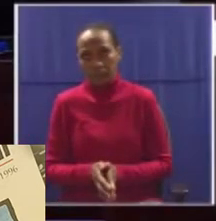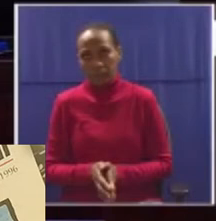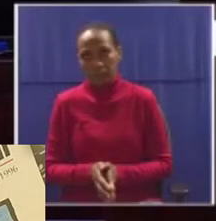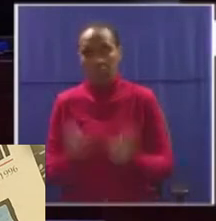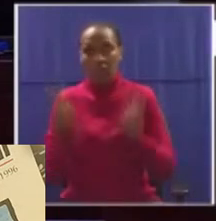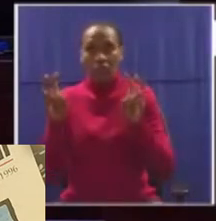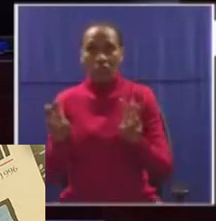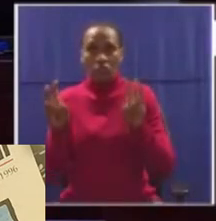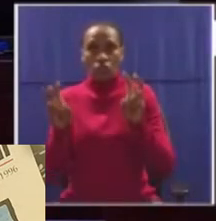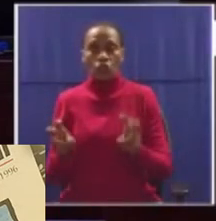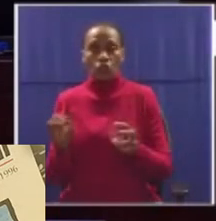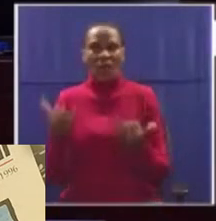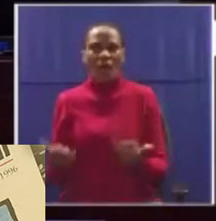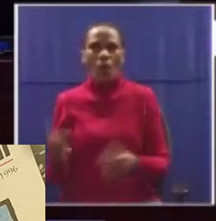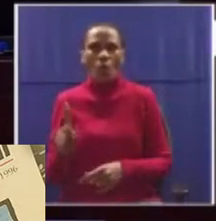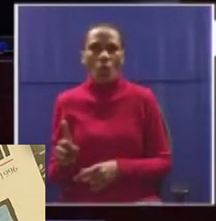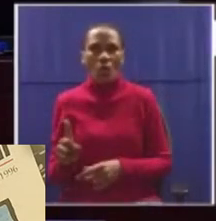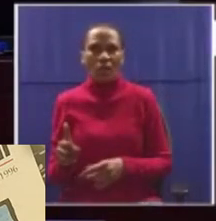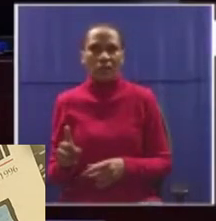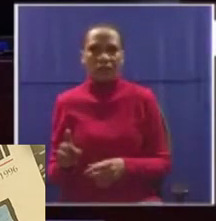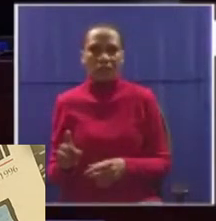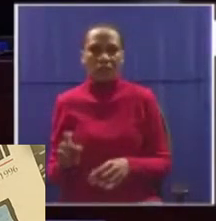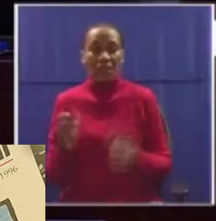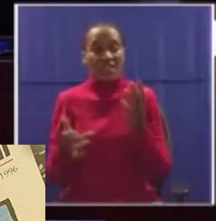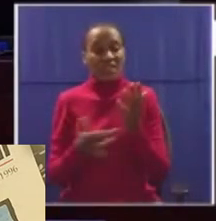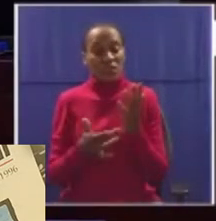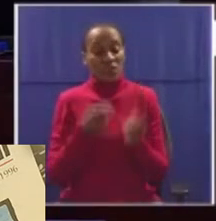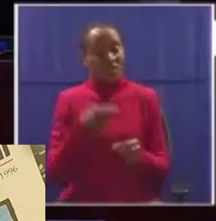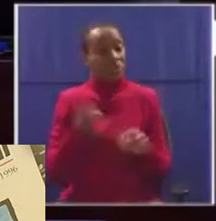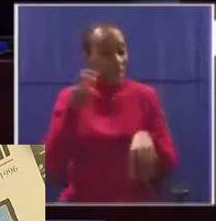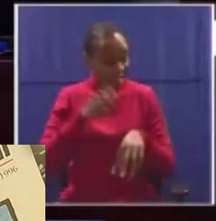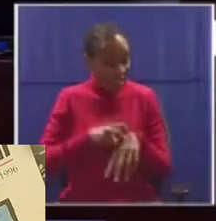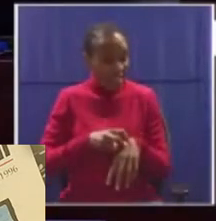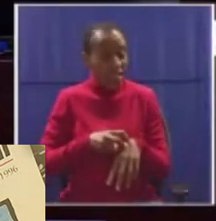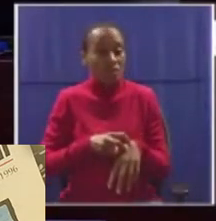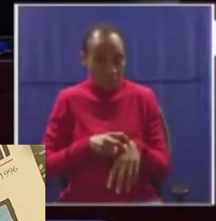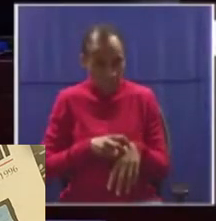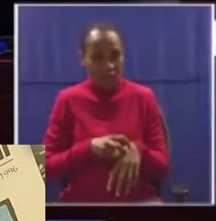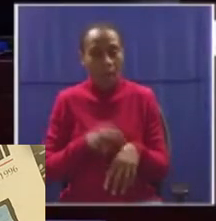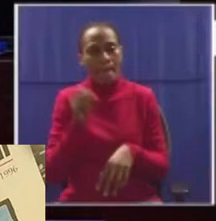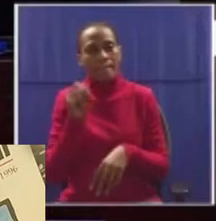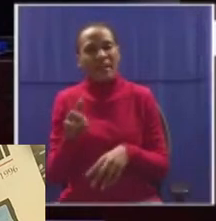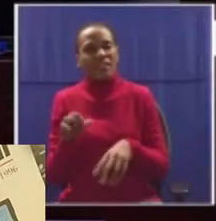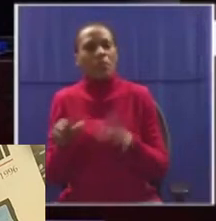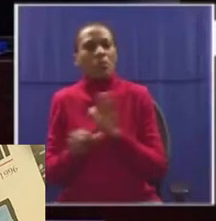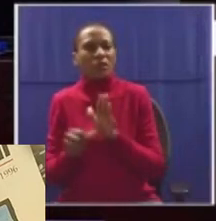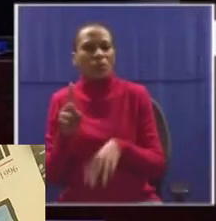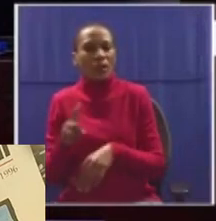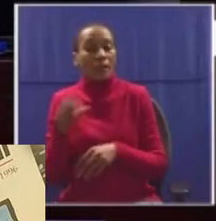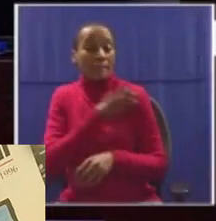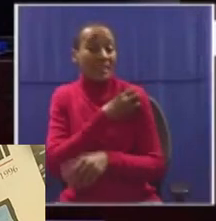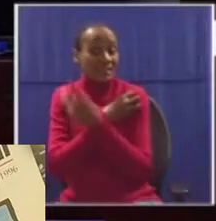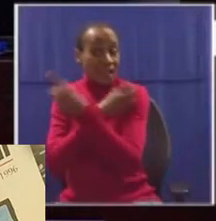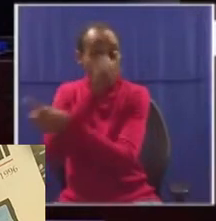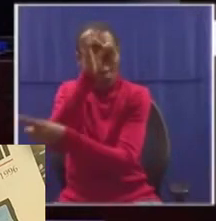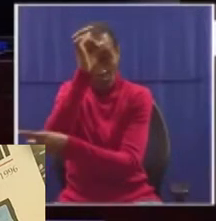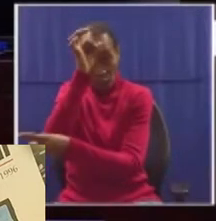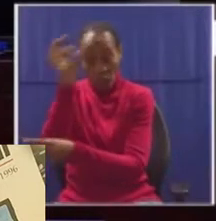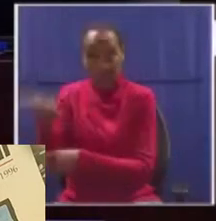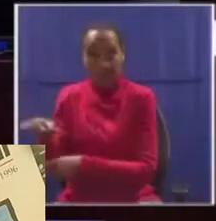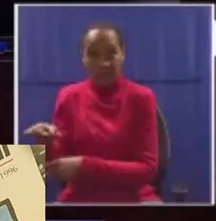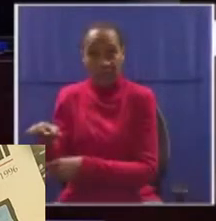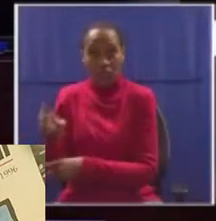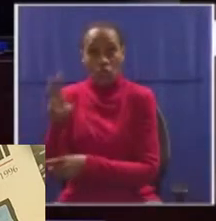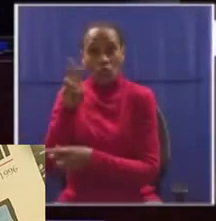the issue is not whether it is this is needed it is the issue is that the minister of police in